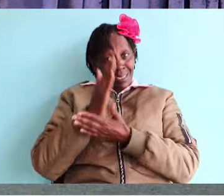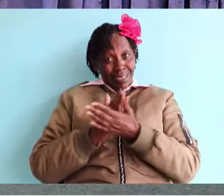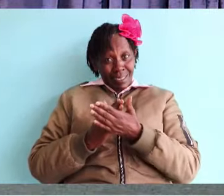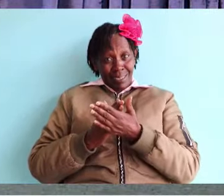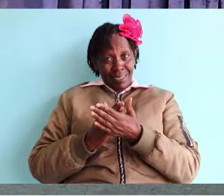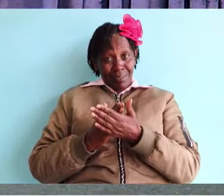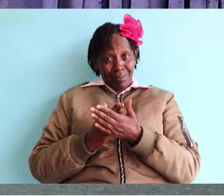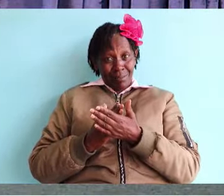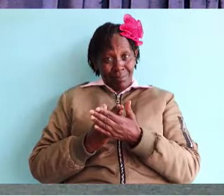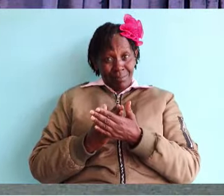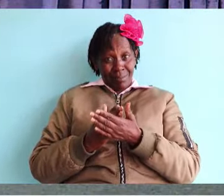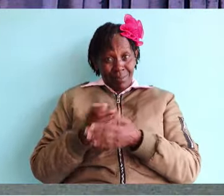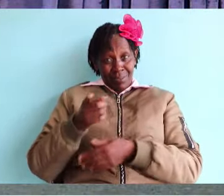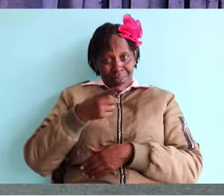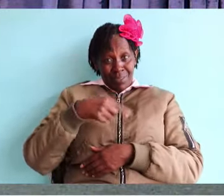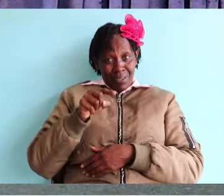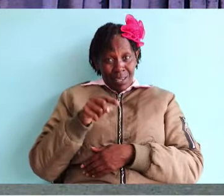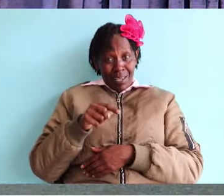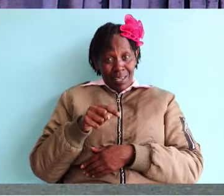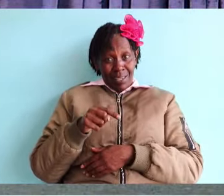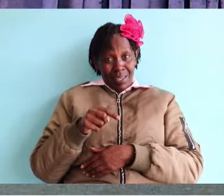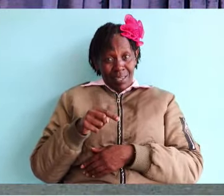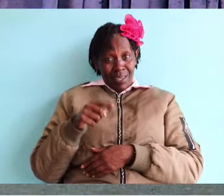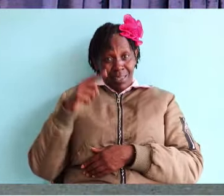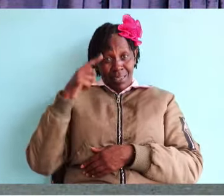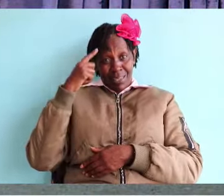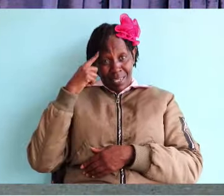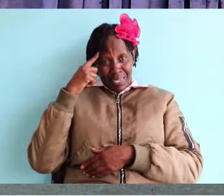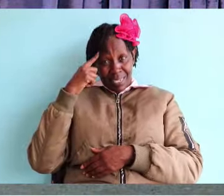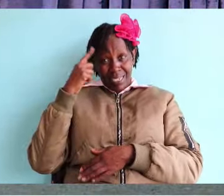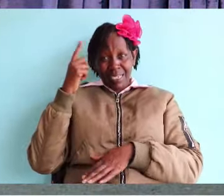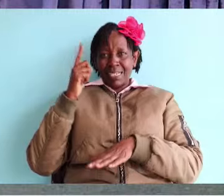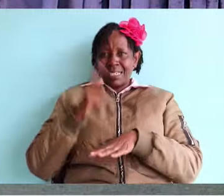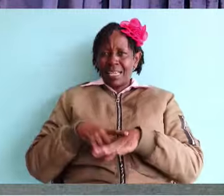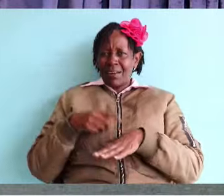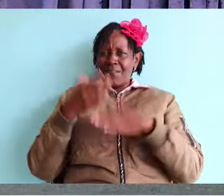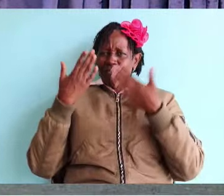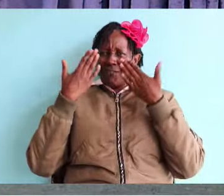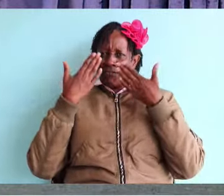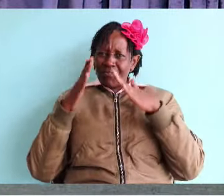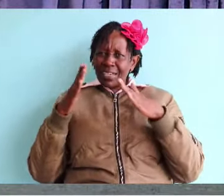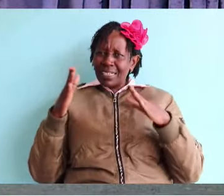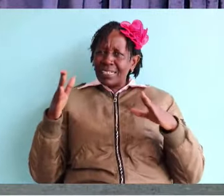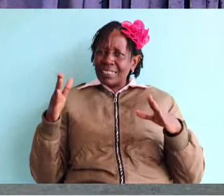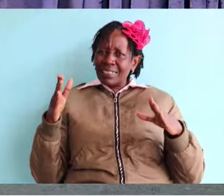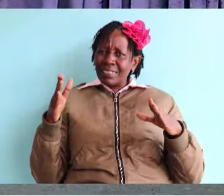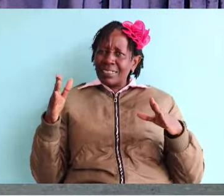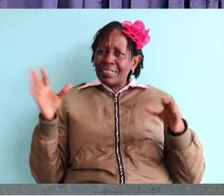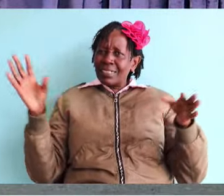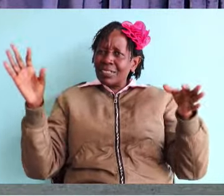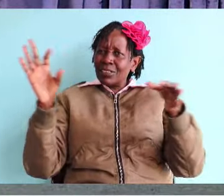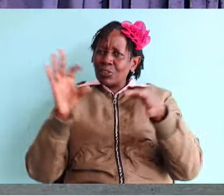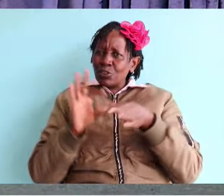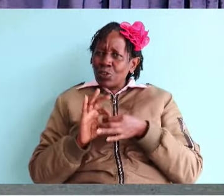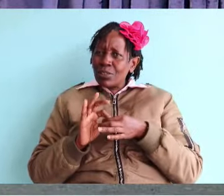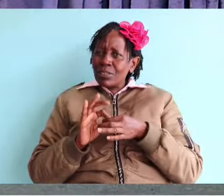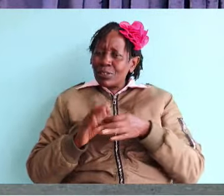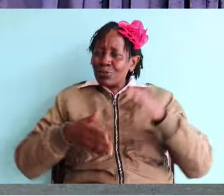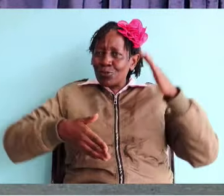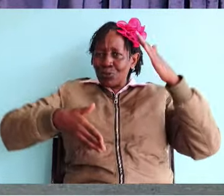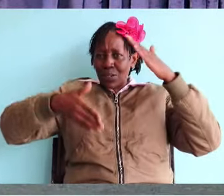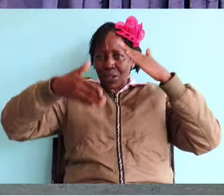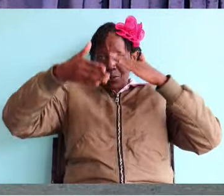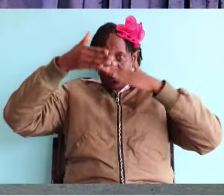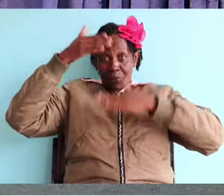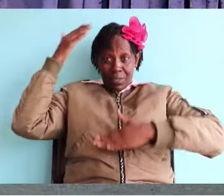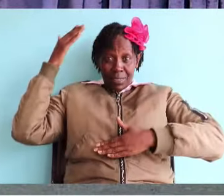we were just looking forward to when we could be able to just join university, you know, and you feel that if you got there, that was